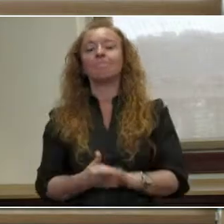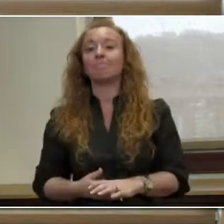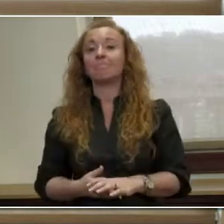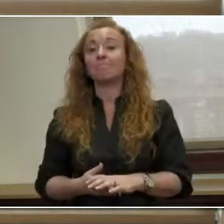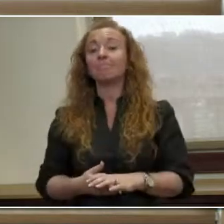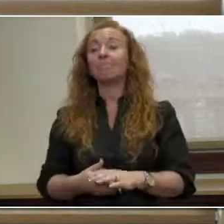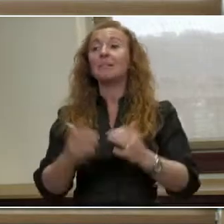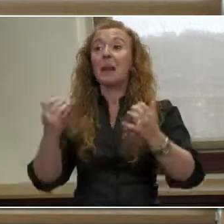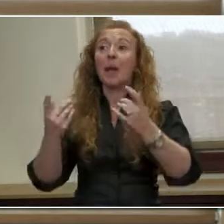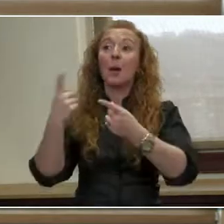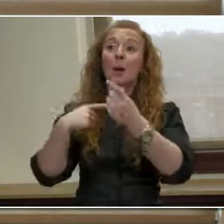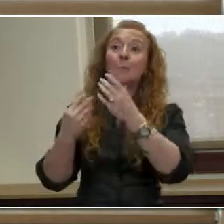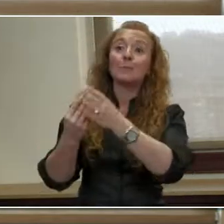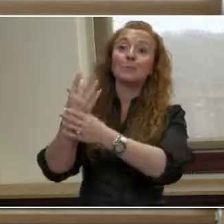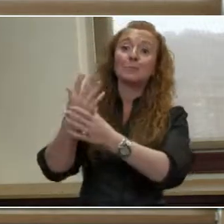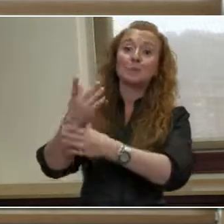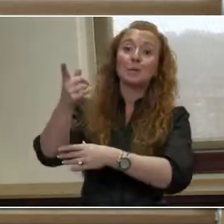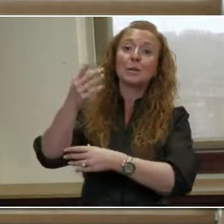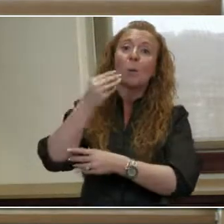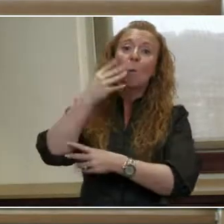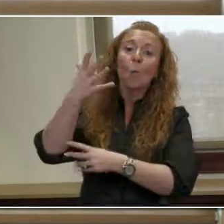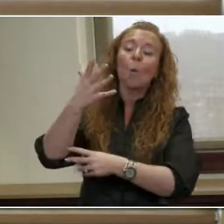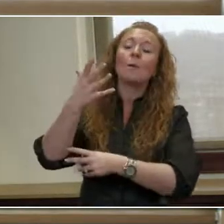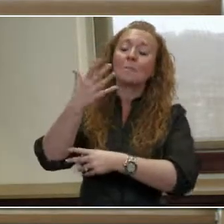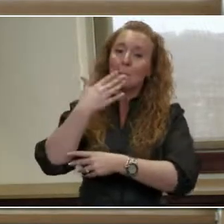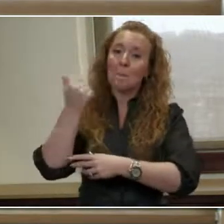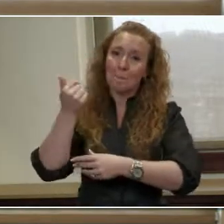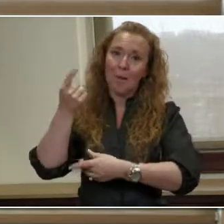spring into the warmer weather, better days lie ahead.